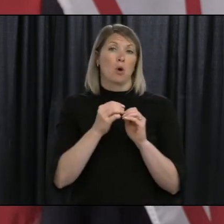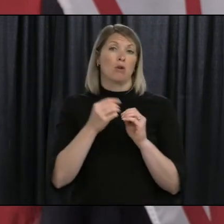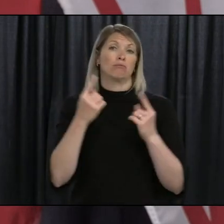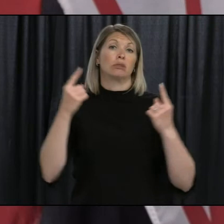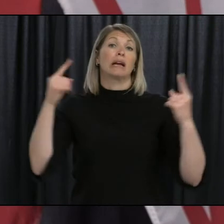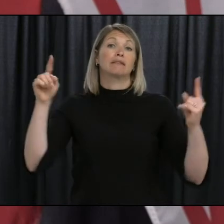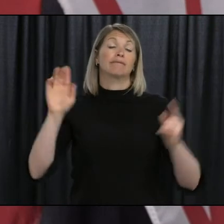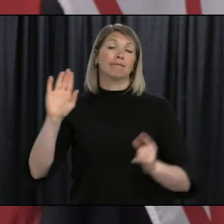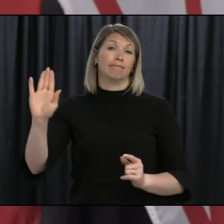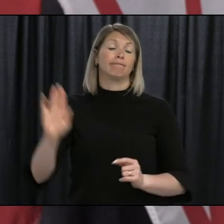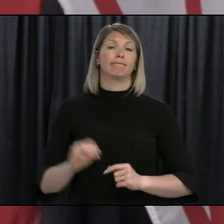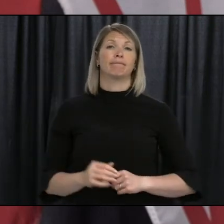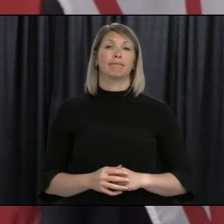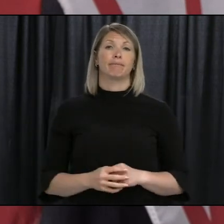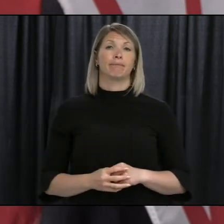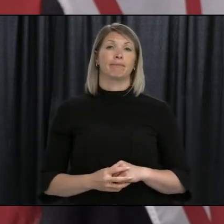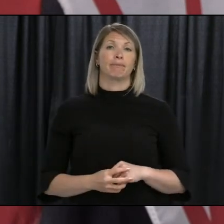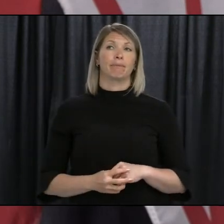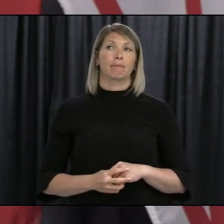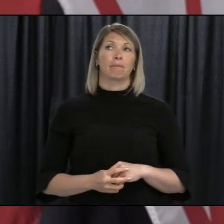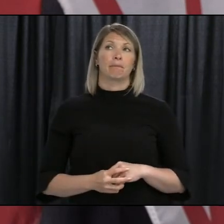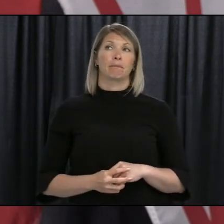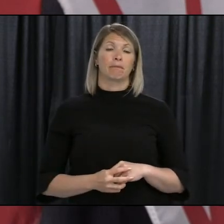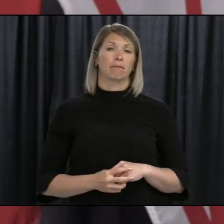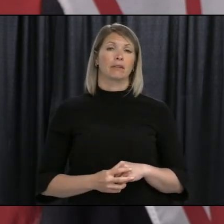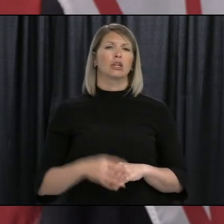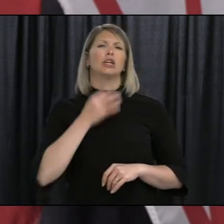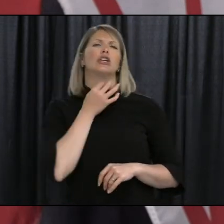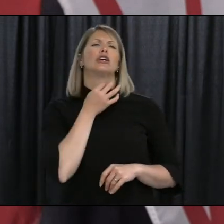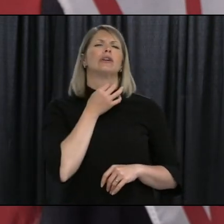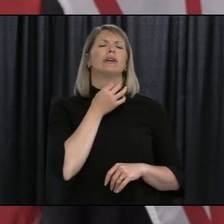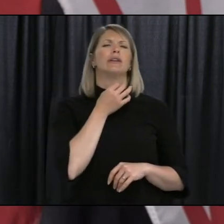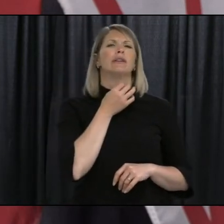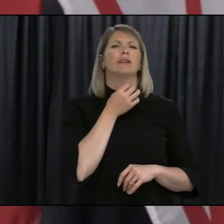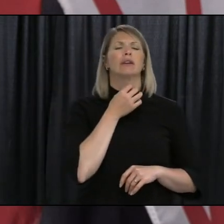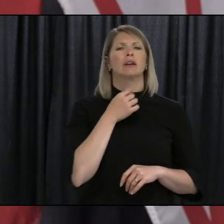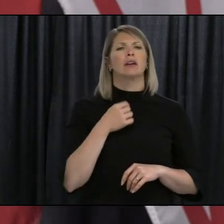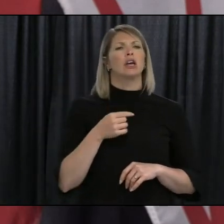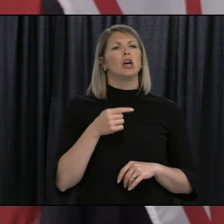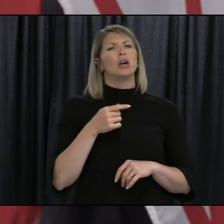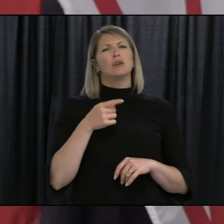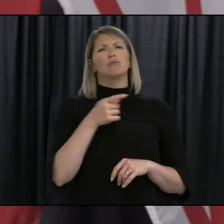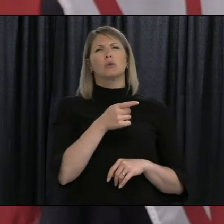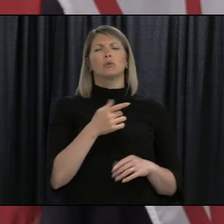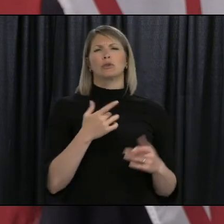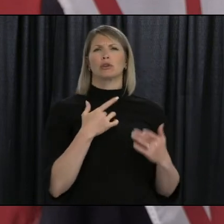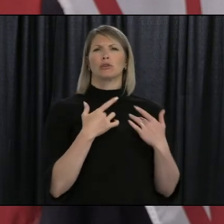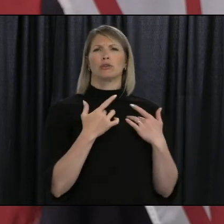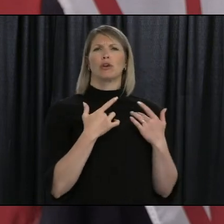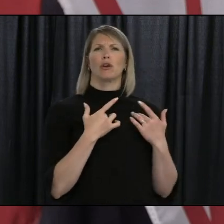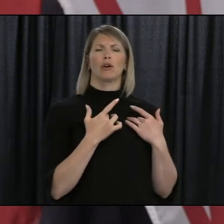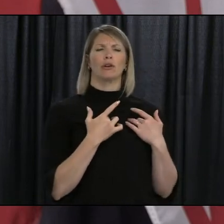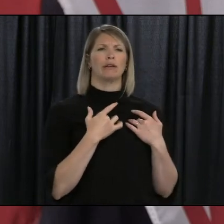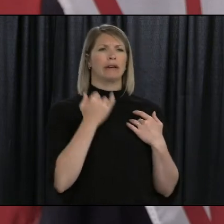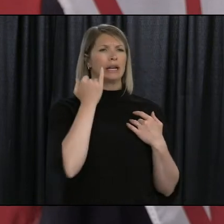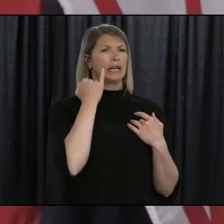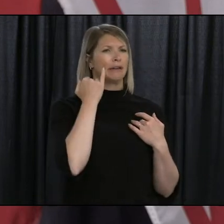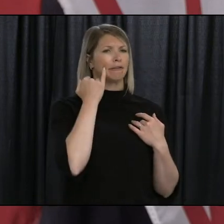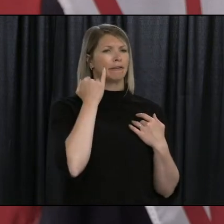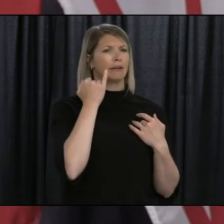And just one other question. How close are we, or how concerned are you of seeing us fall back into